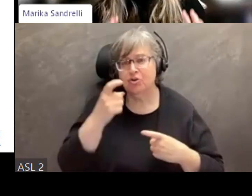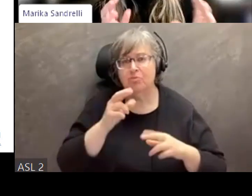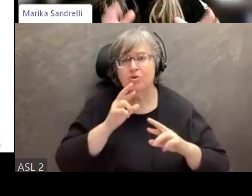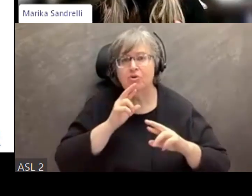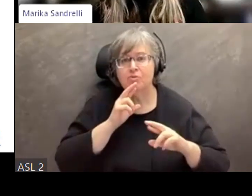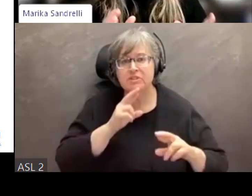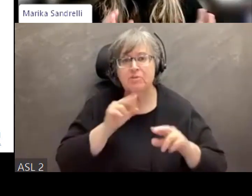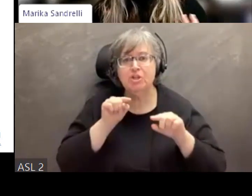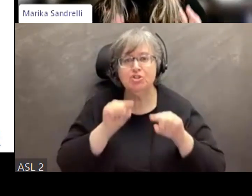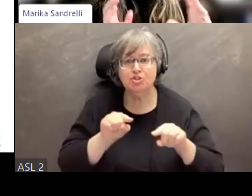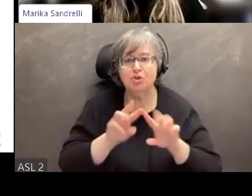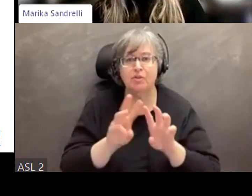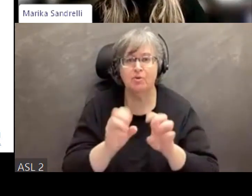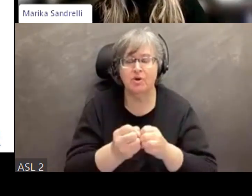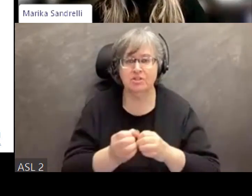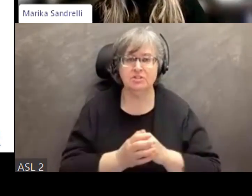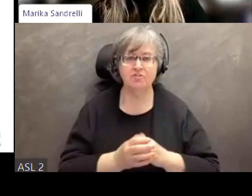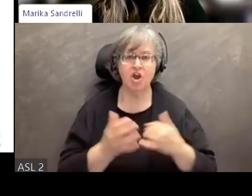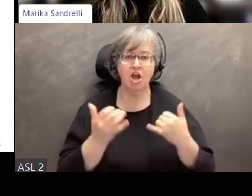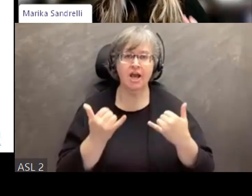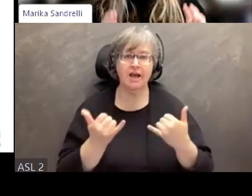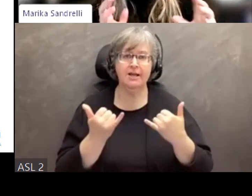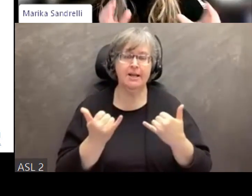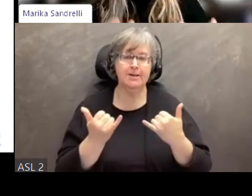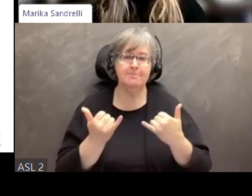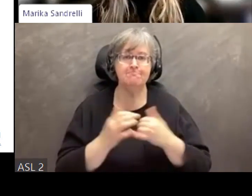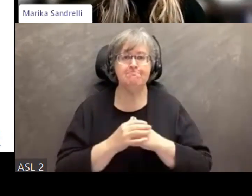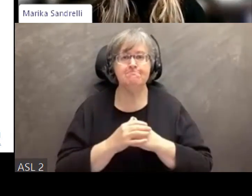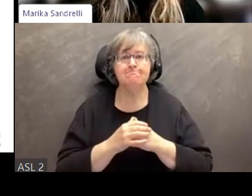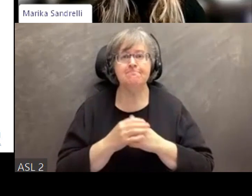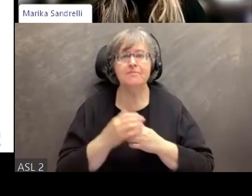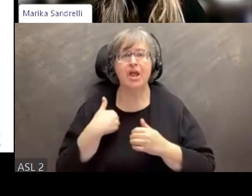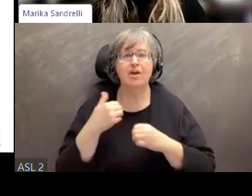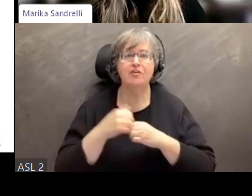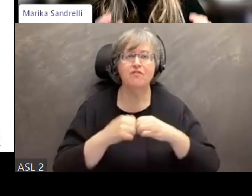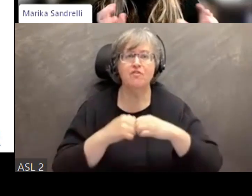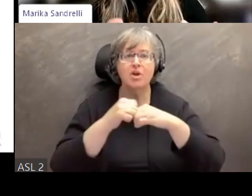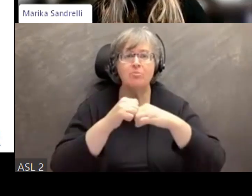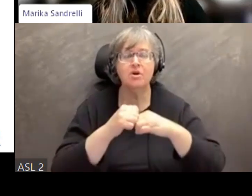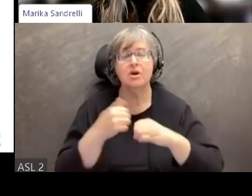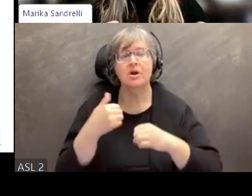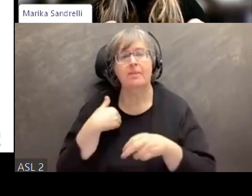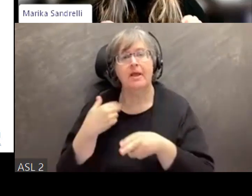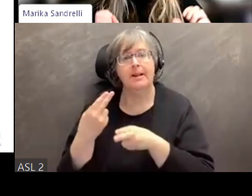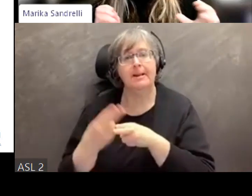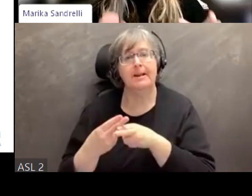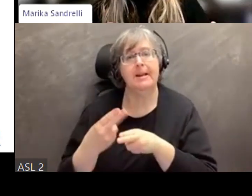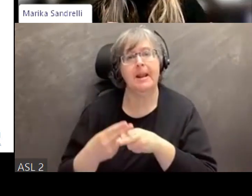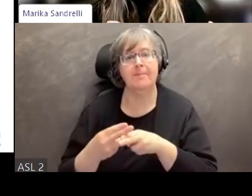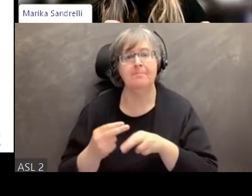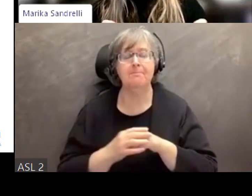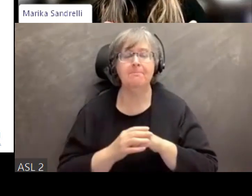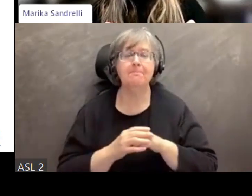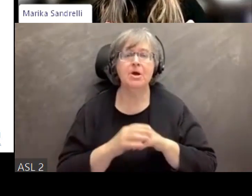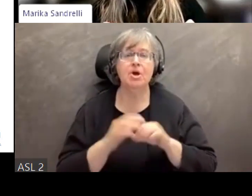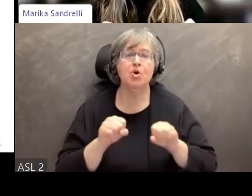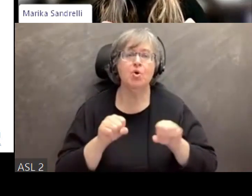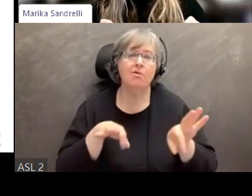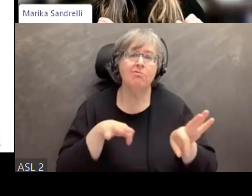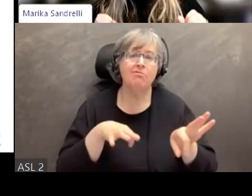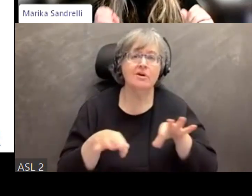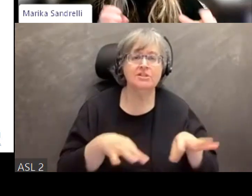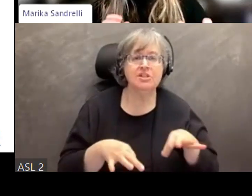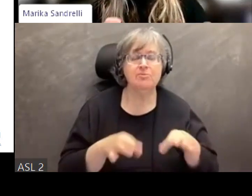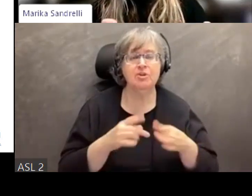a trauma response during the workshop. They now had a framework, they had a name,